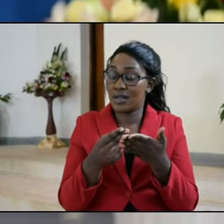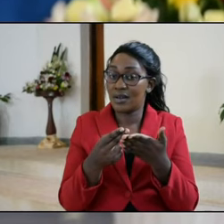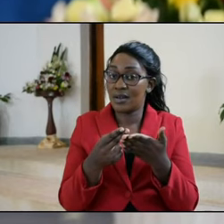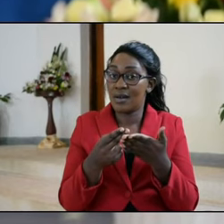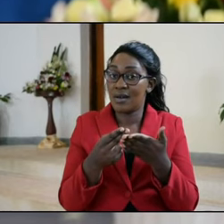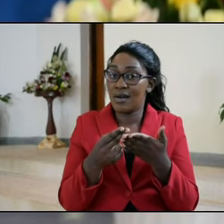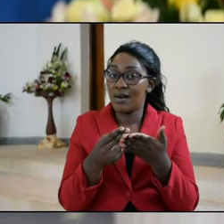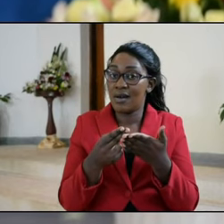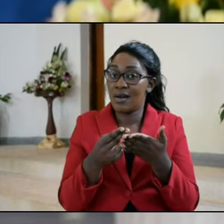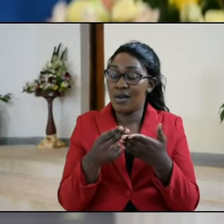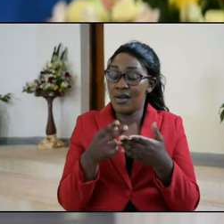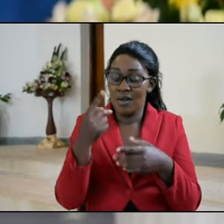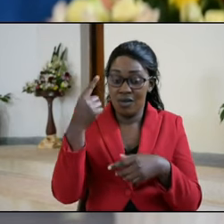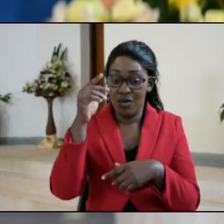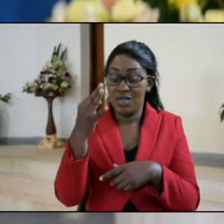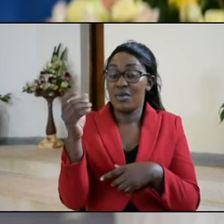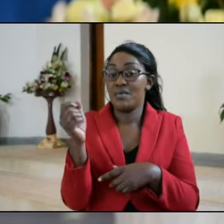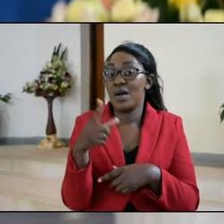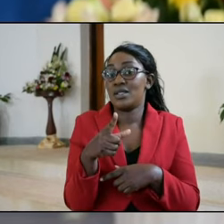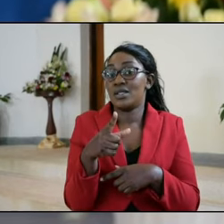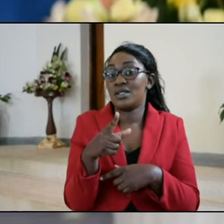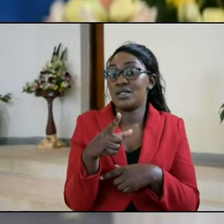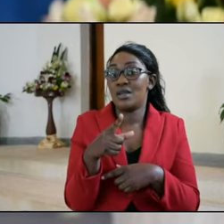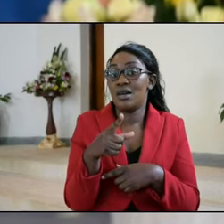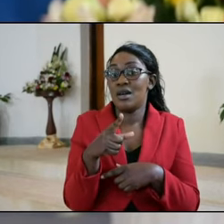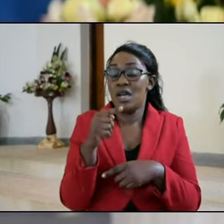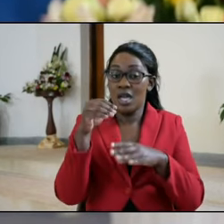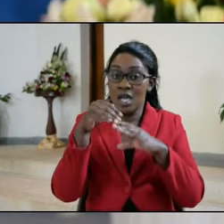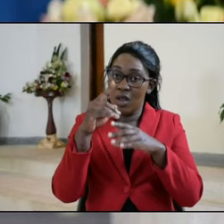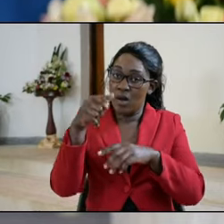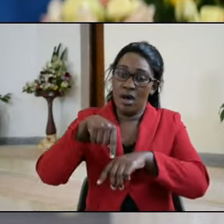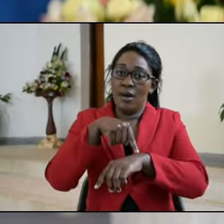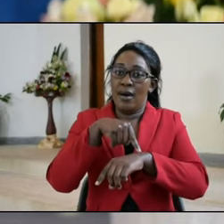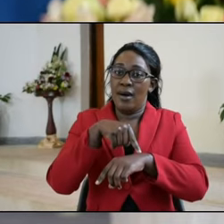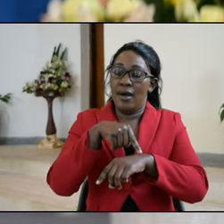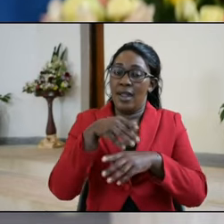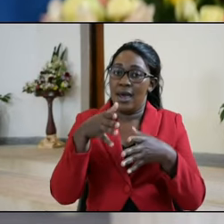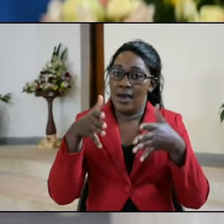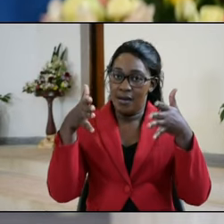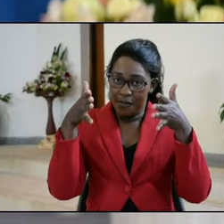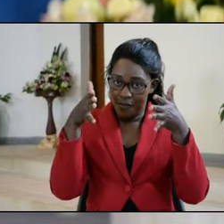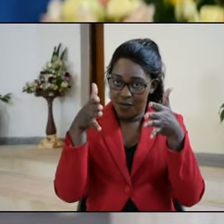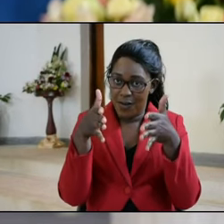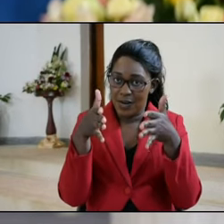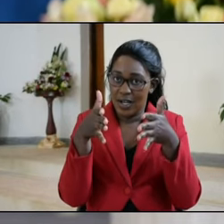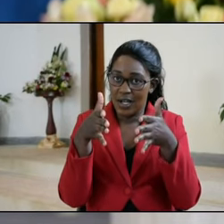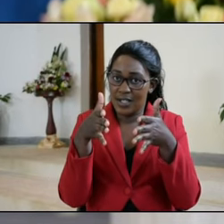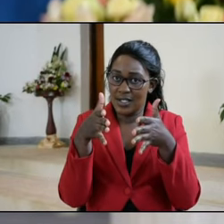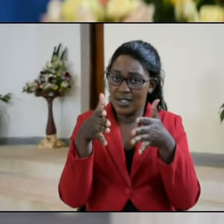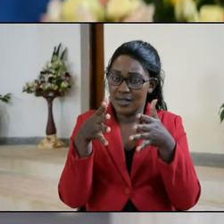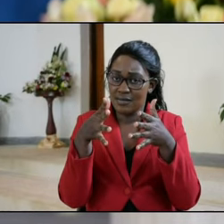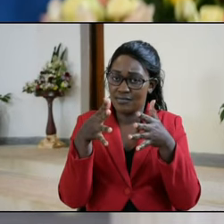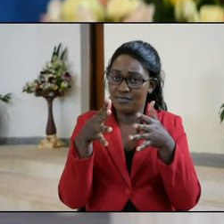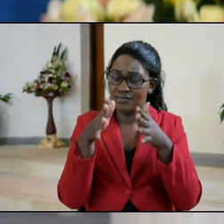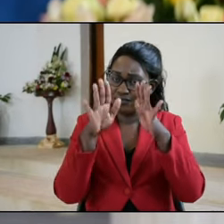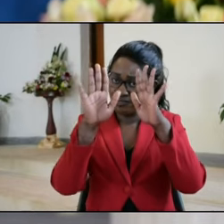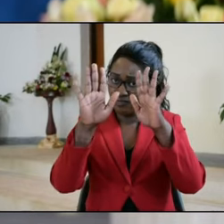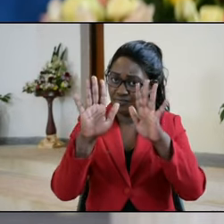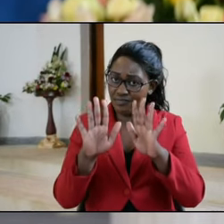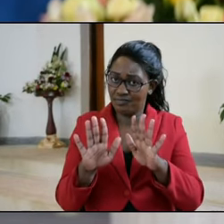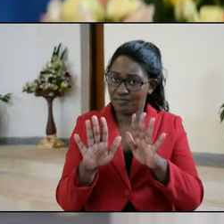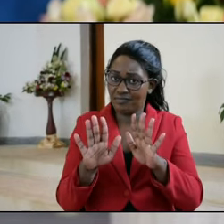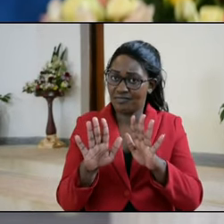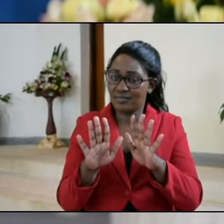3 months in 1 hour or so. So we will focus on some key aspects that